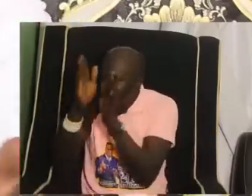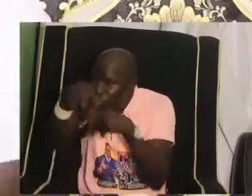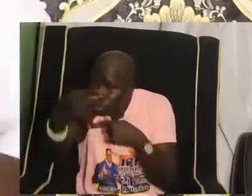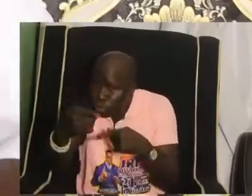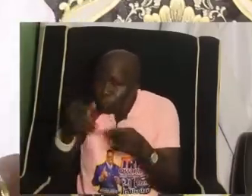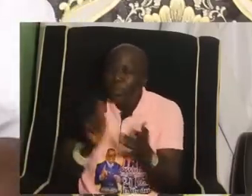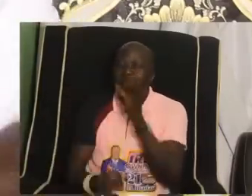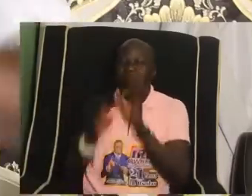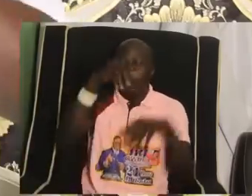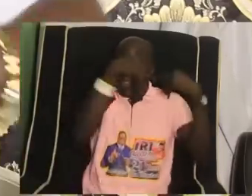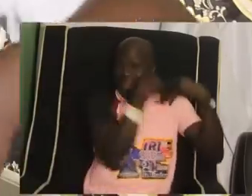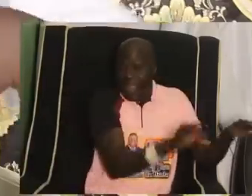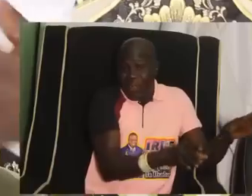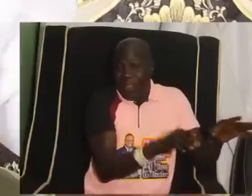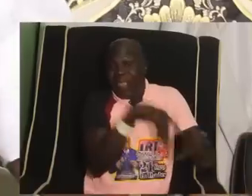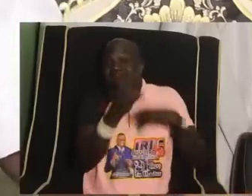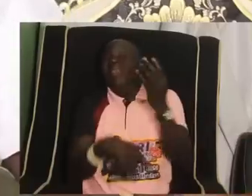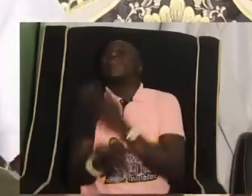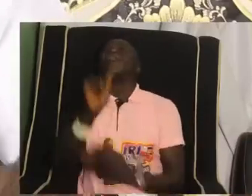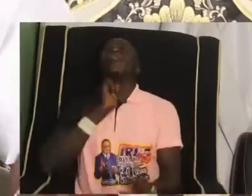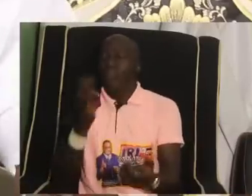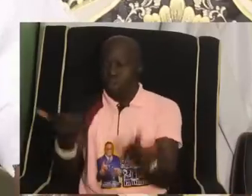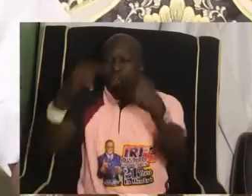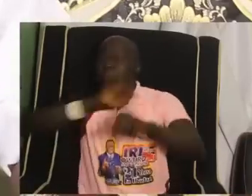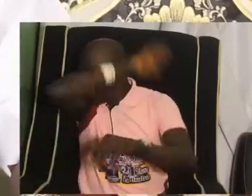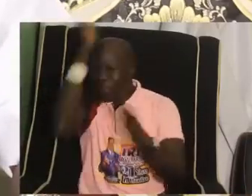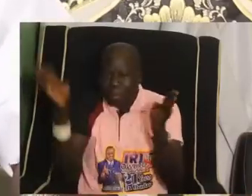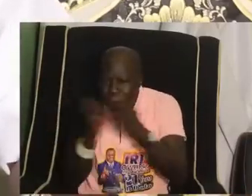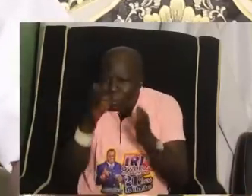If you leave and he came to visit you and didn't meet you, make sure you